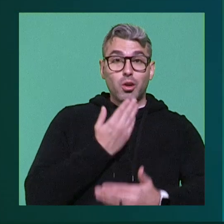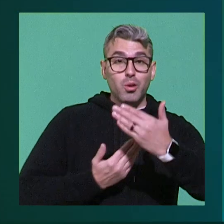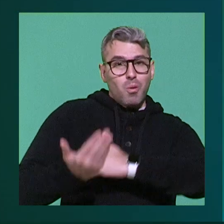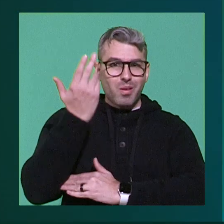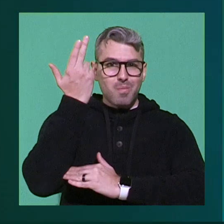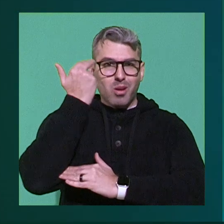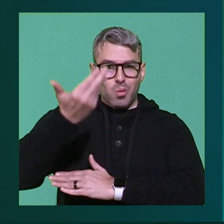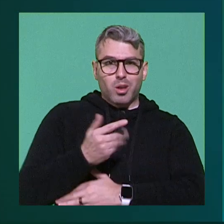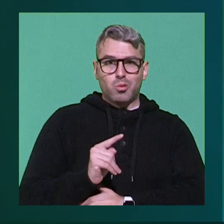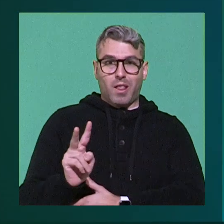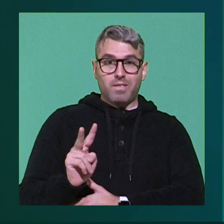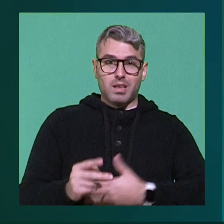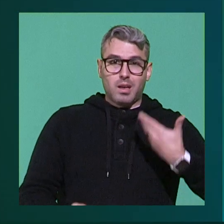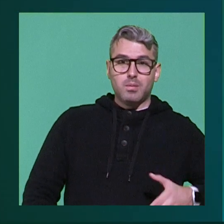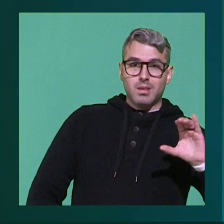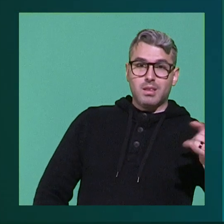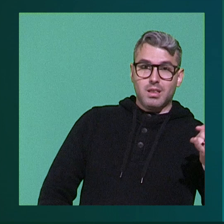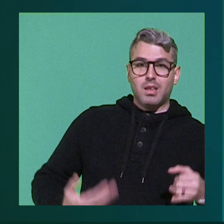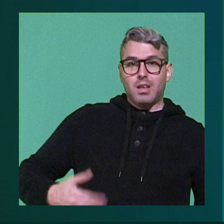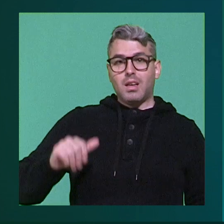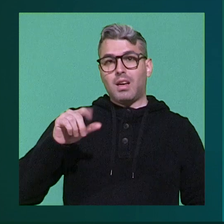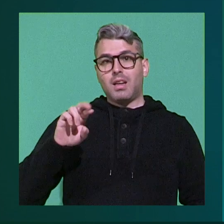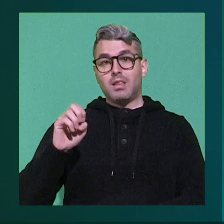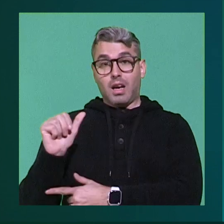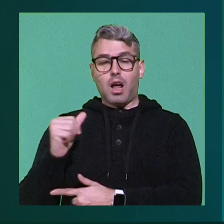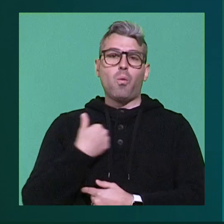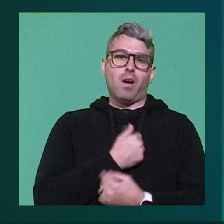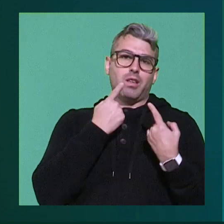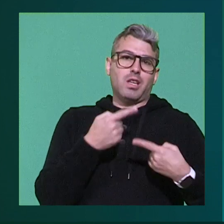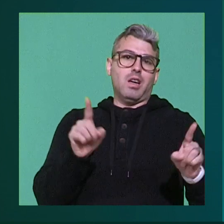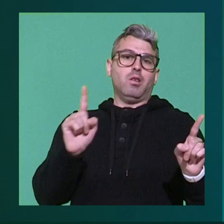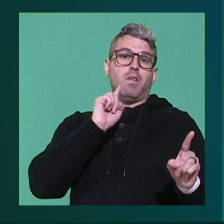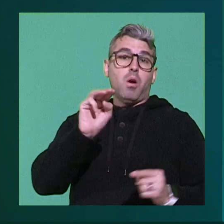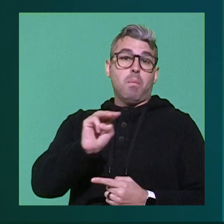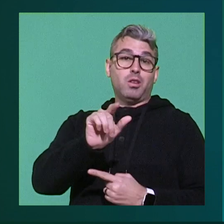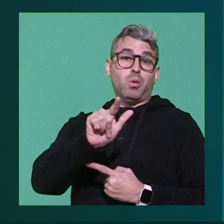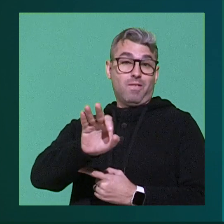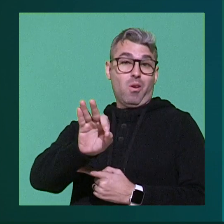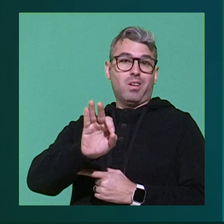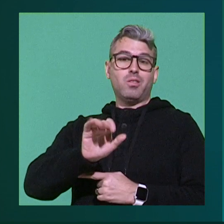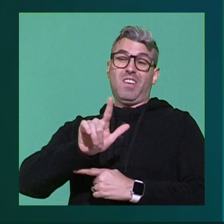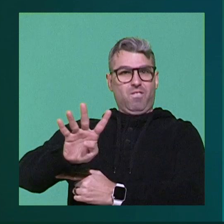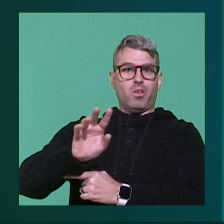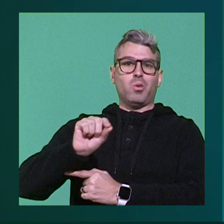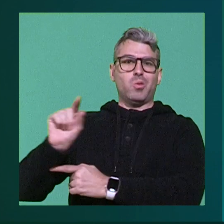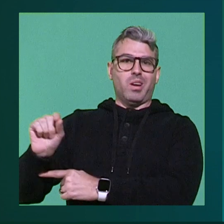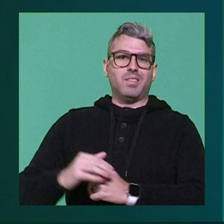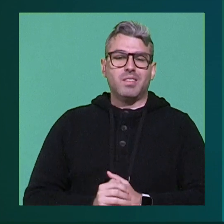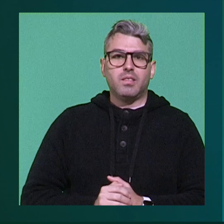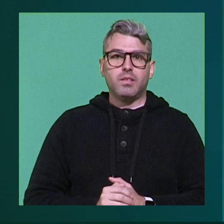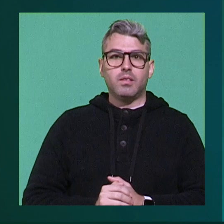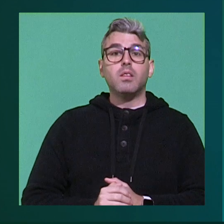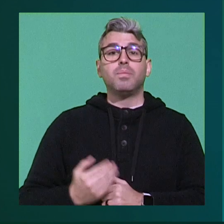morning, Mustangs. Welcome to Trailer Vision. I'm CJ. I'm Adriana. And these are general announcements for Monday, February 24th, 2020.